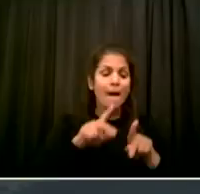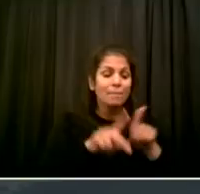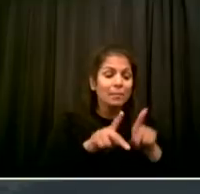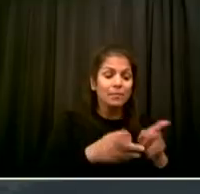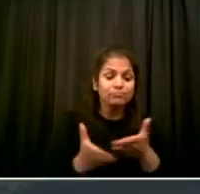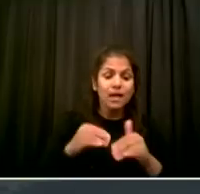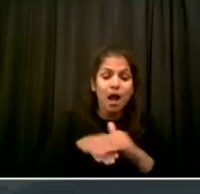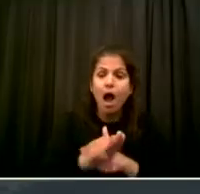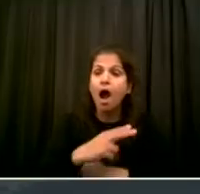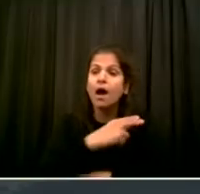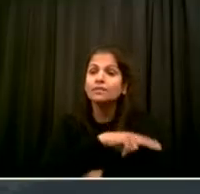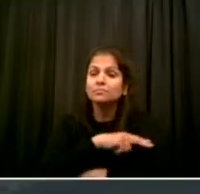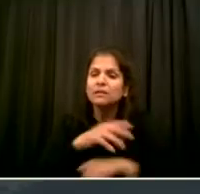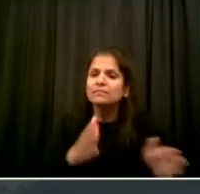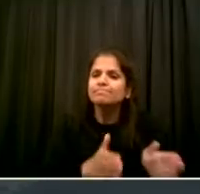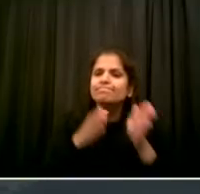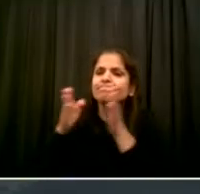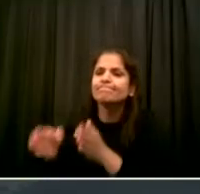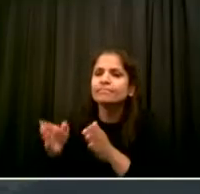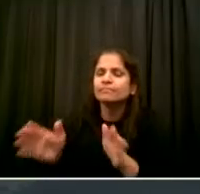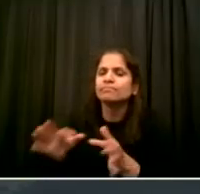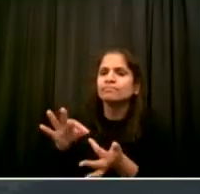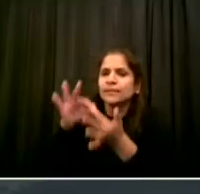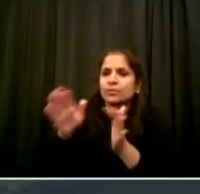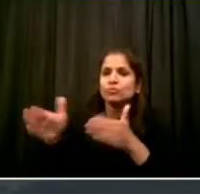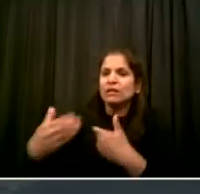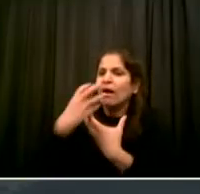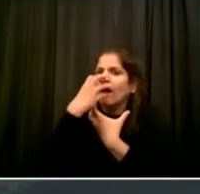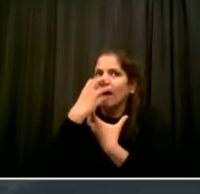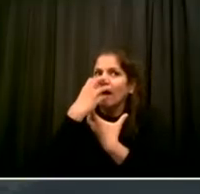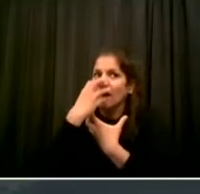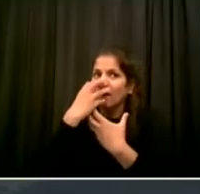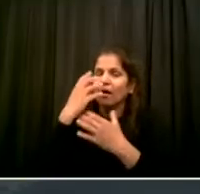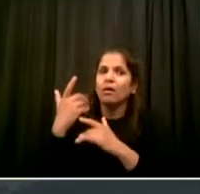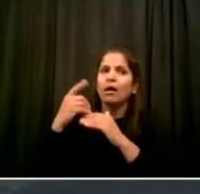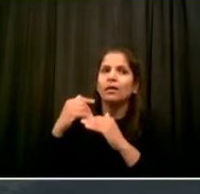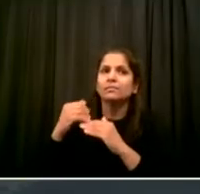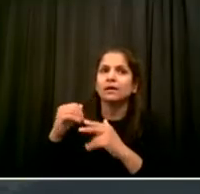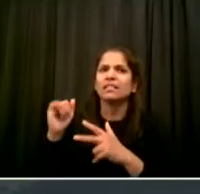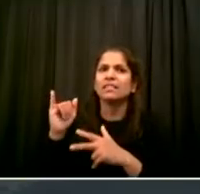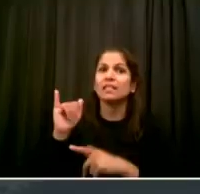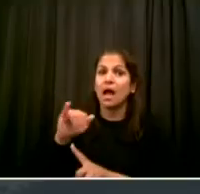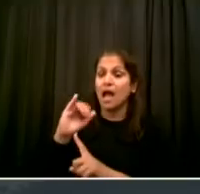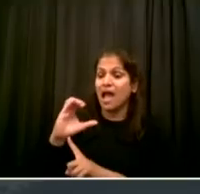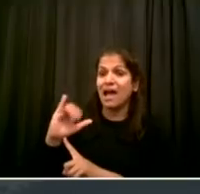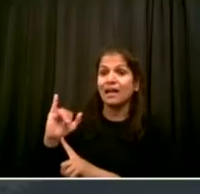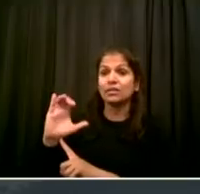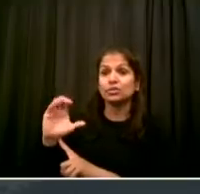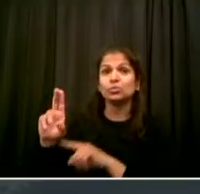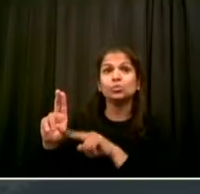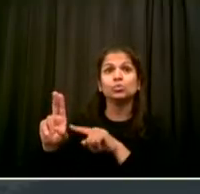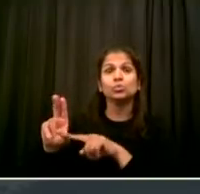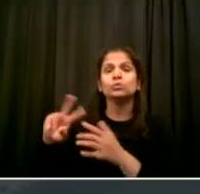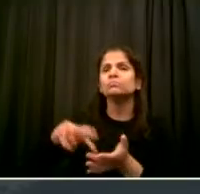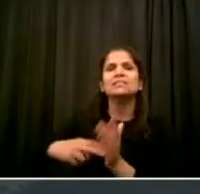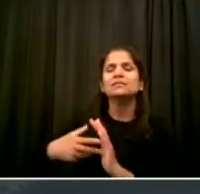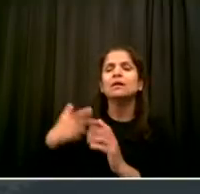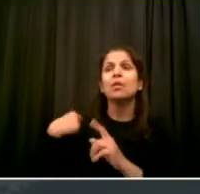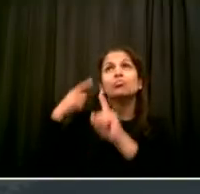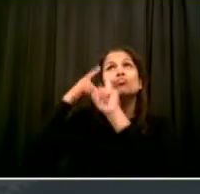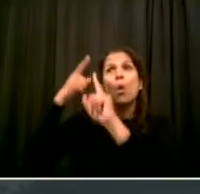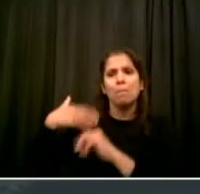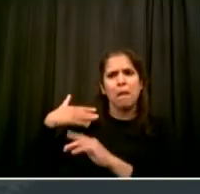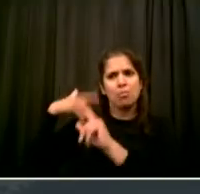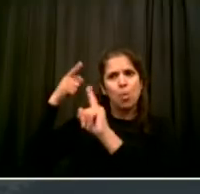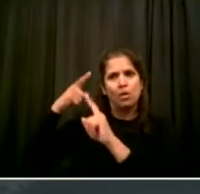threshold, we want to keep that under 375. We have a little more work to do. We're at 431 patients today, but